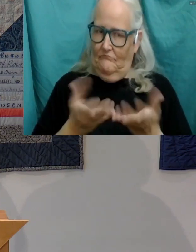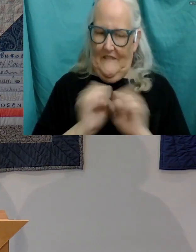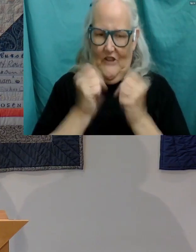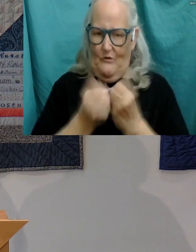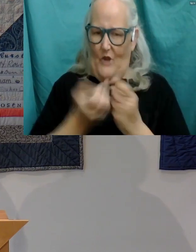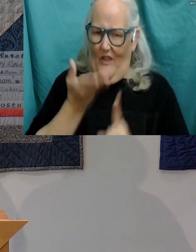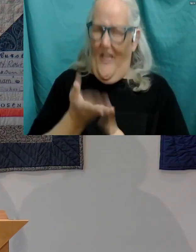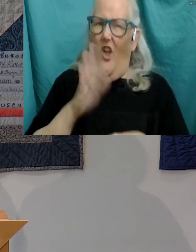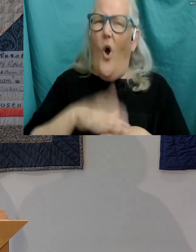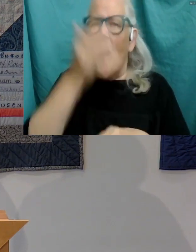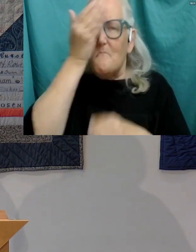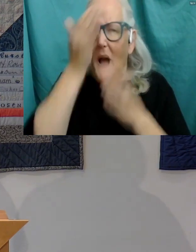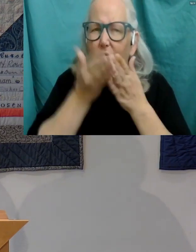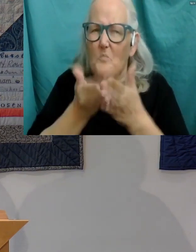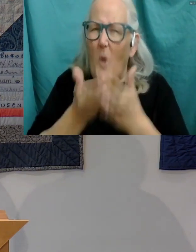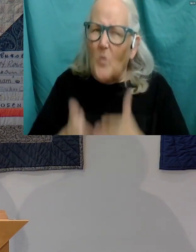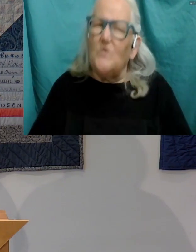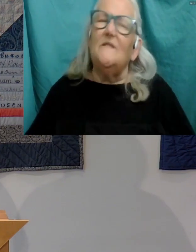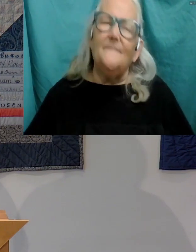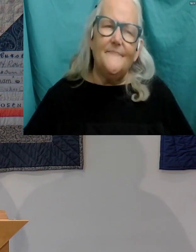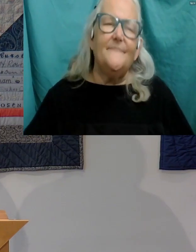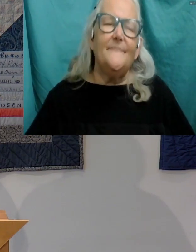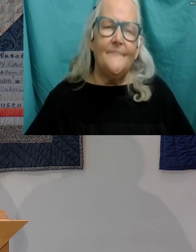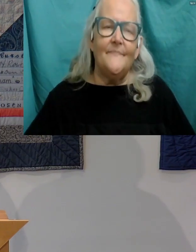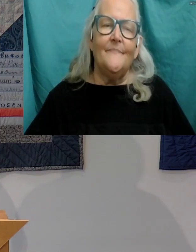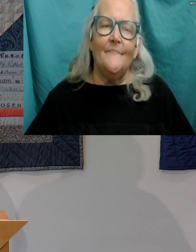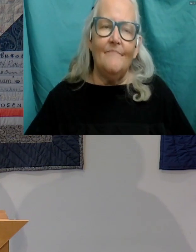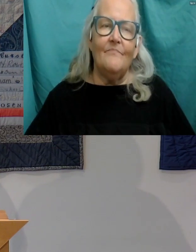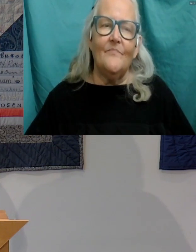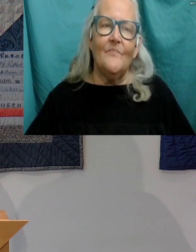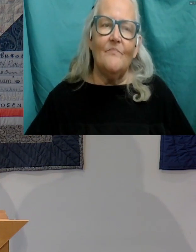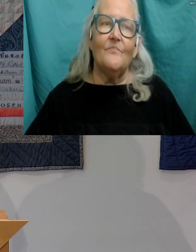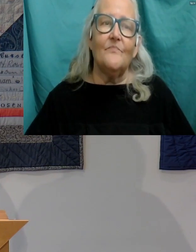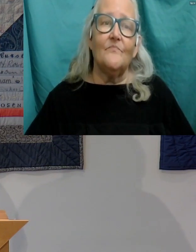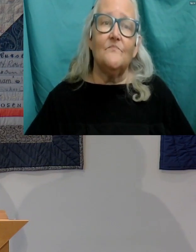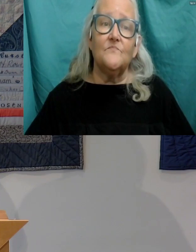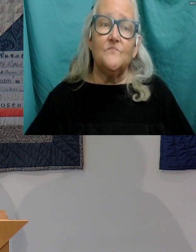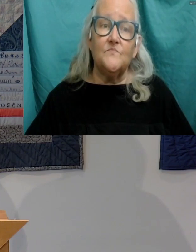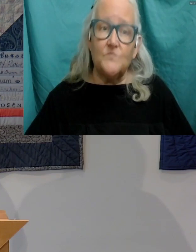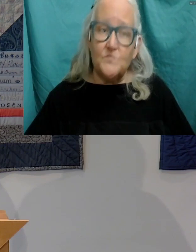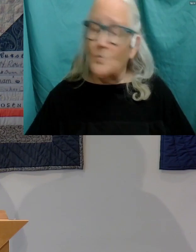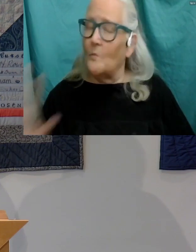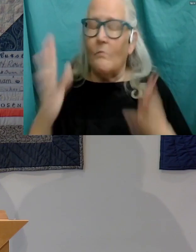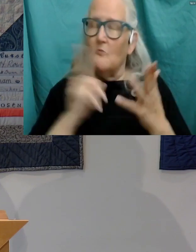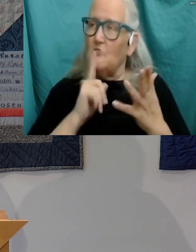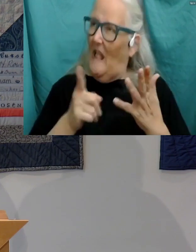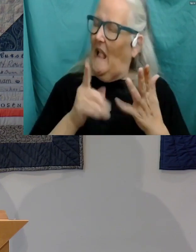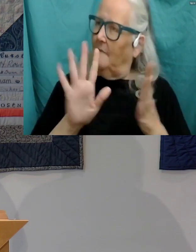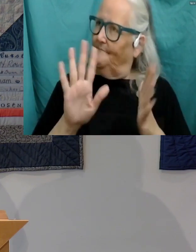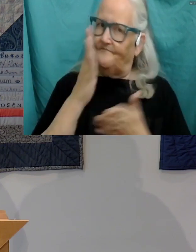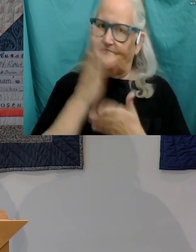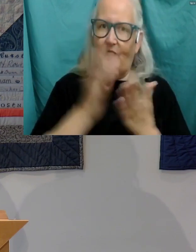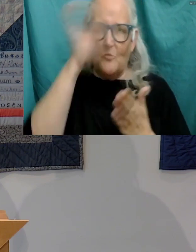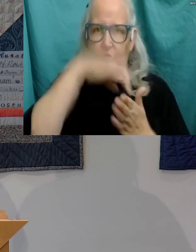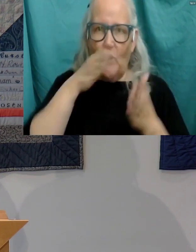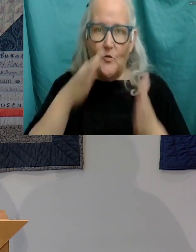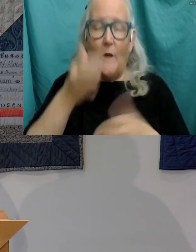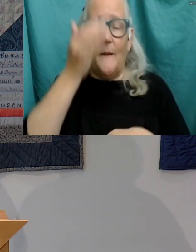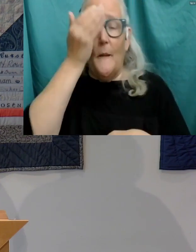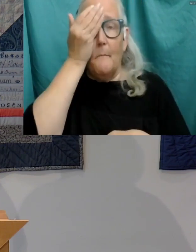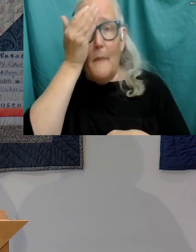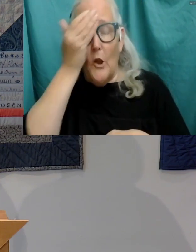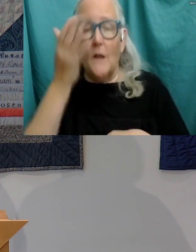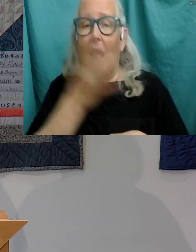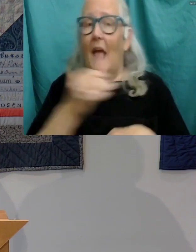themselves. When you think about it, in some weird ways, the pirates and the Puritans have quite a bit